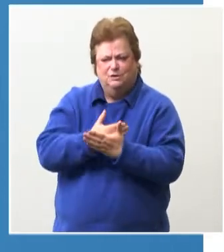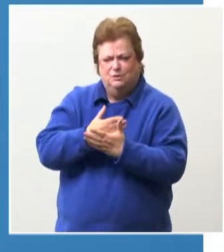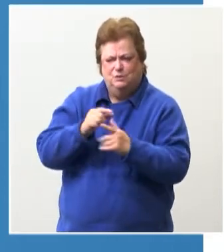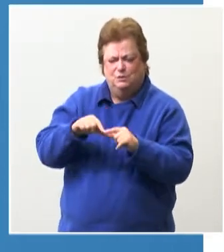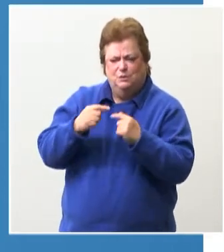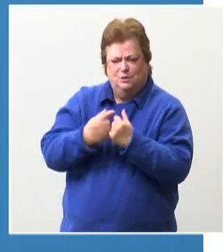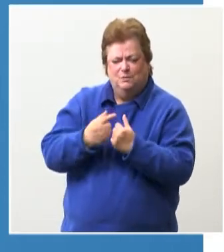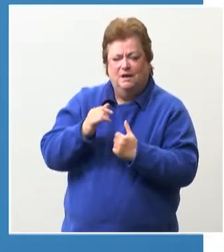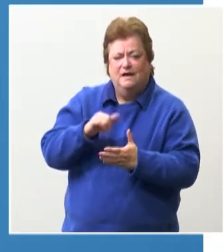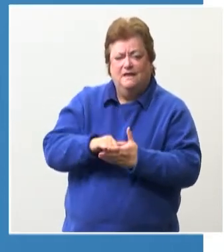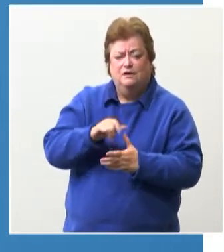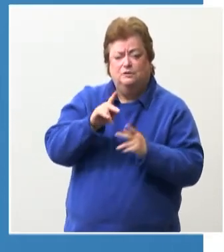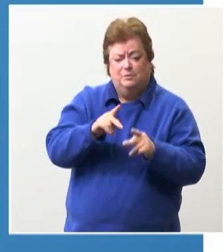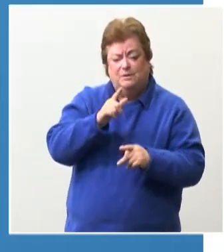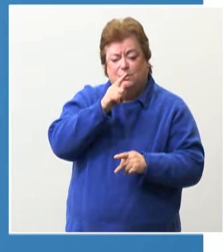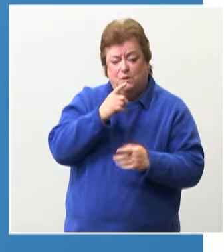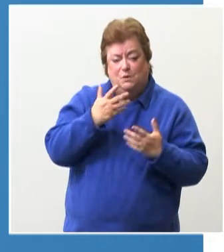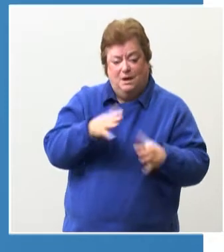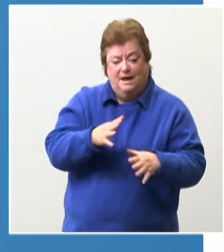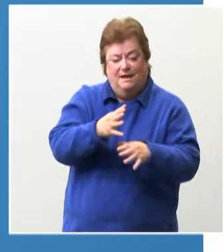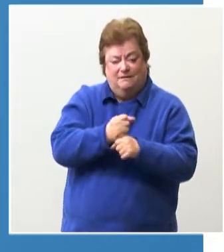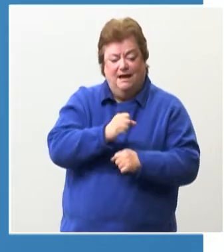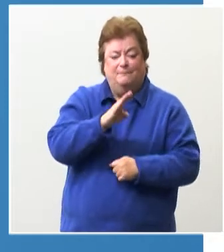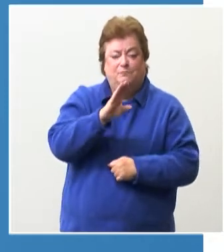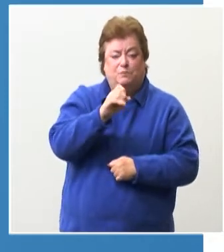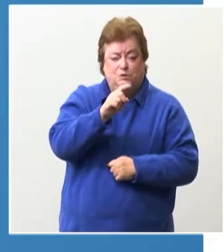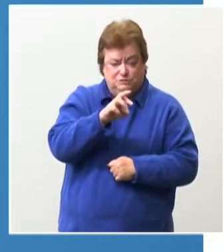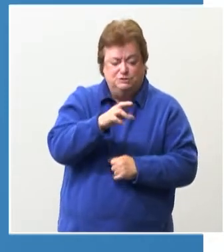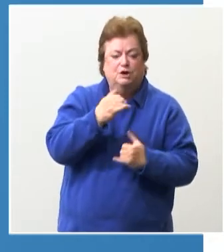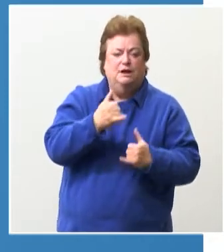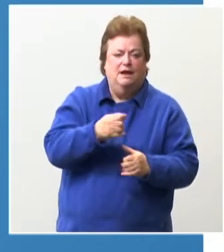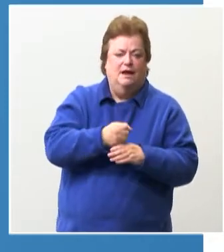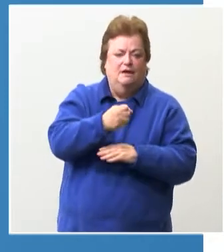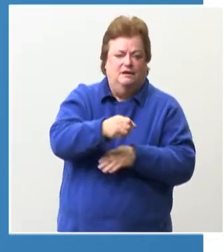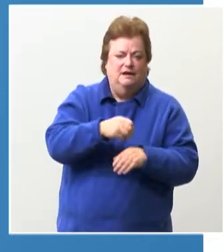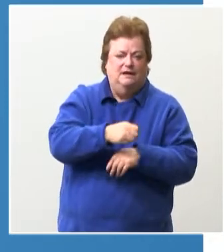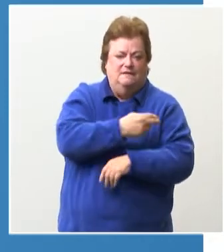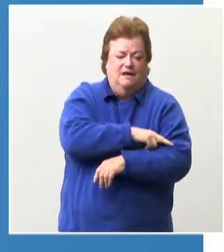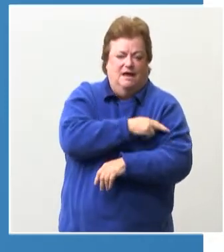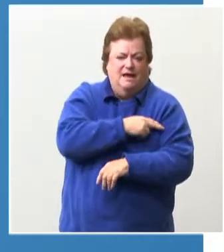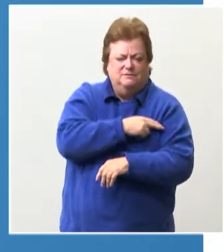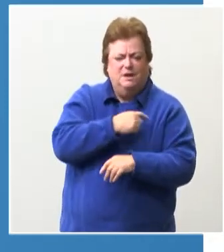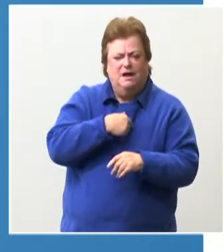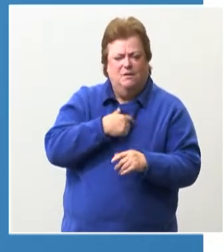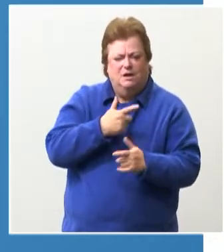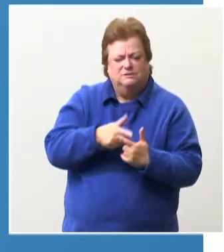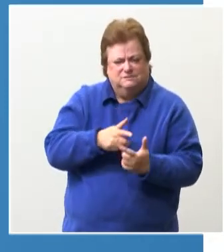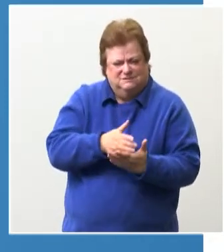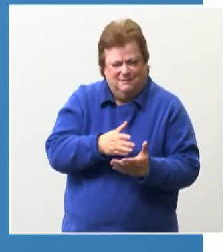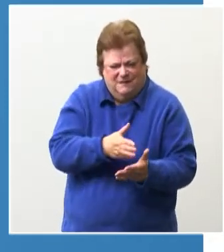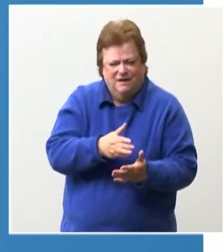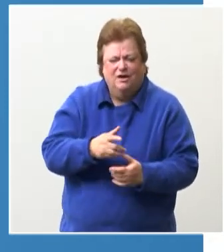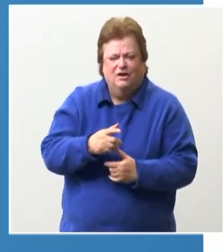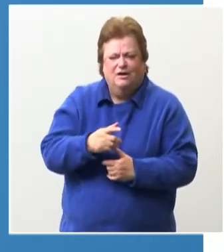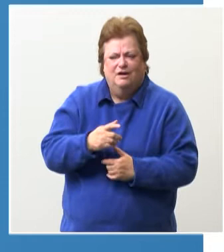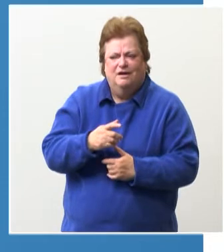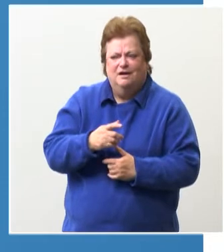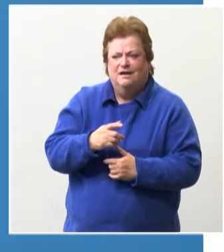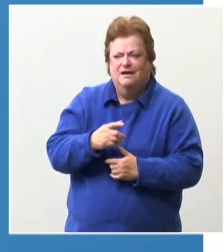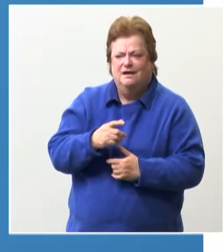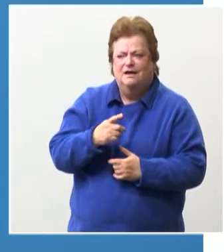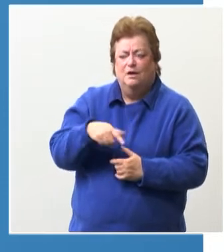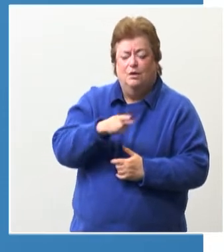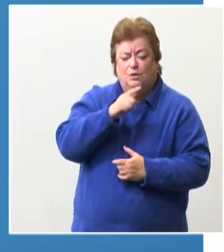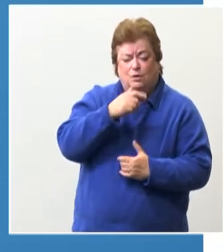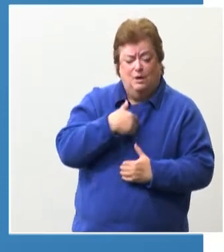the folks who've had a booster that are in the hospital. And it's worth just stopping on that for a second. Those that are had